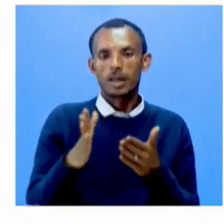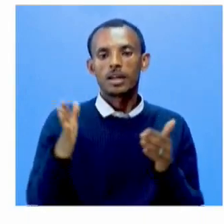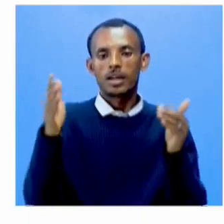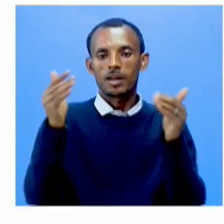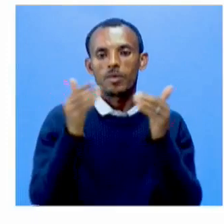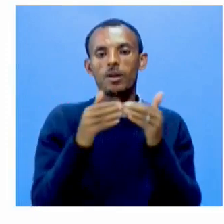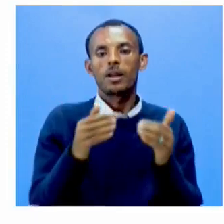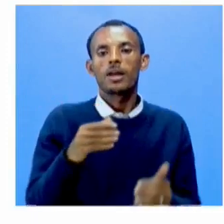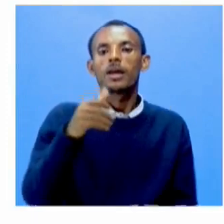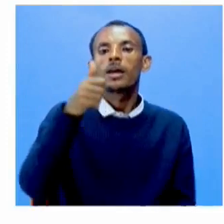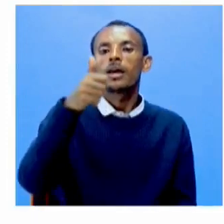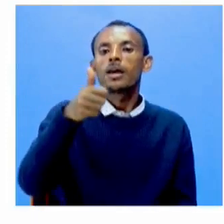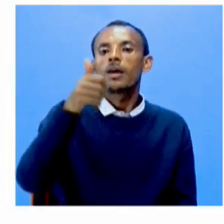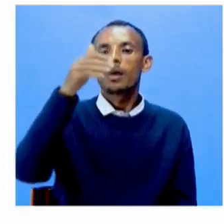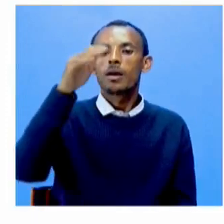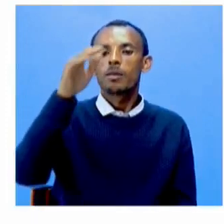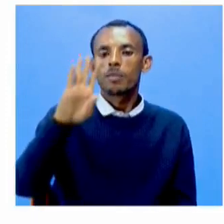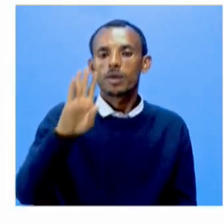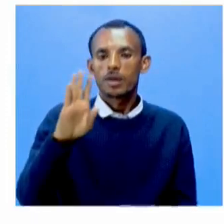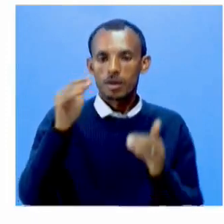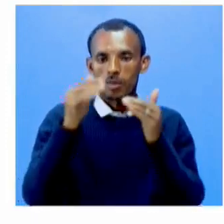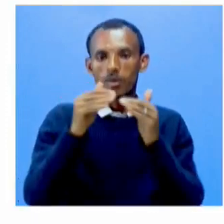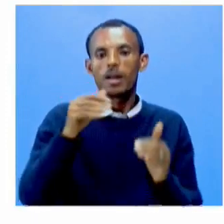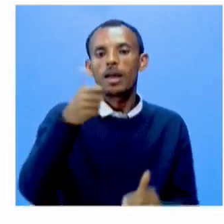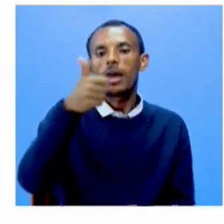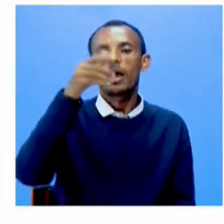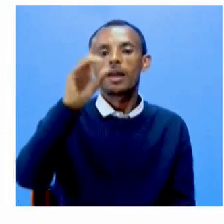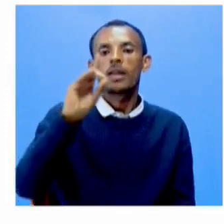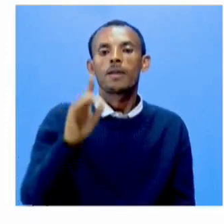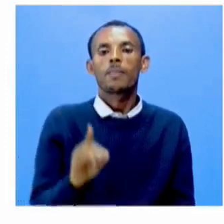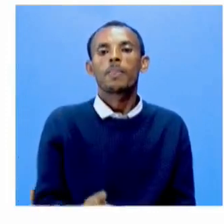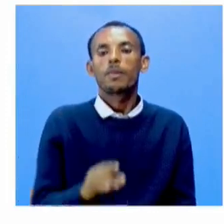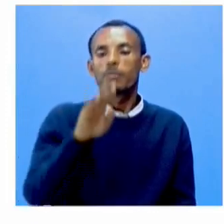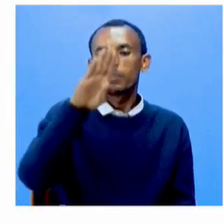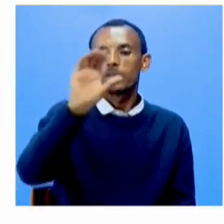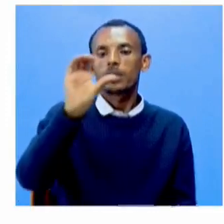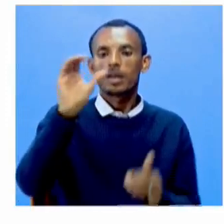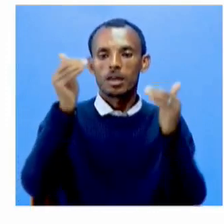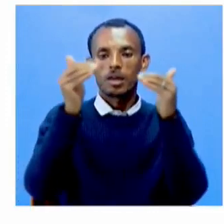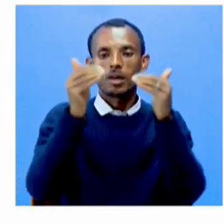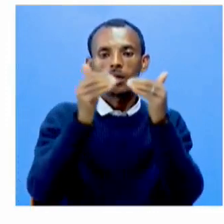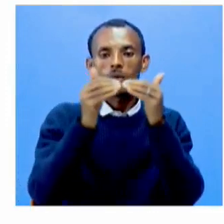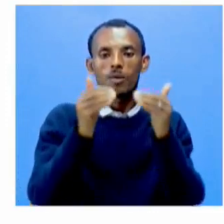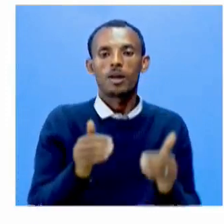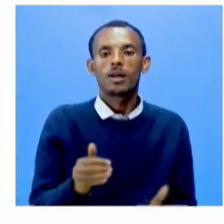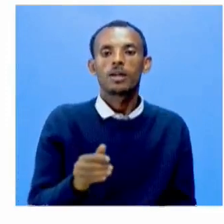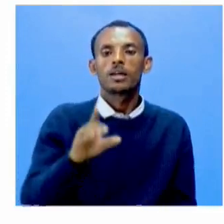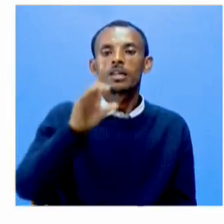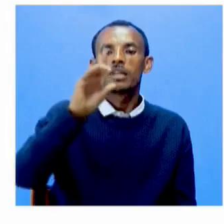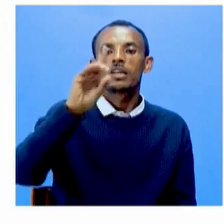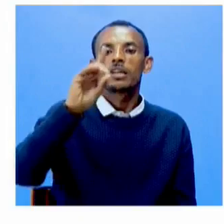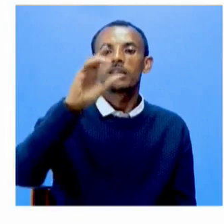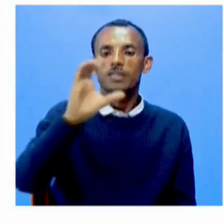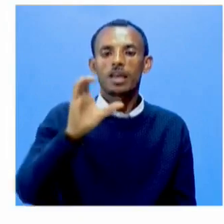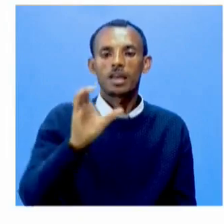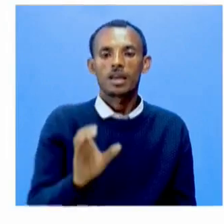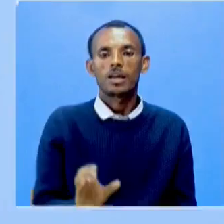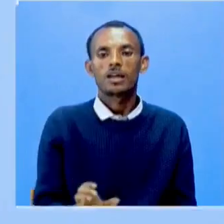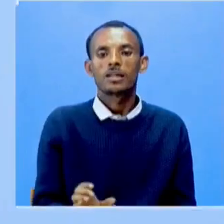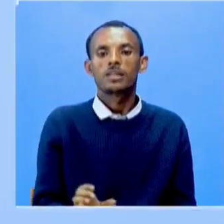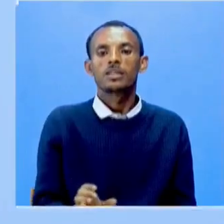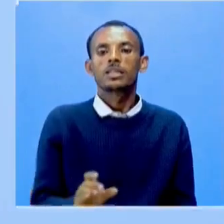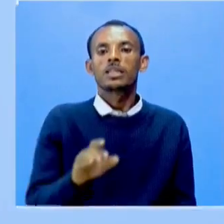one. And this side is congruent to this one. This is common for